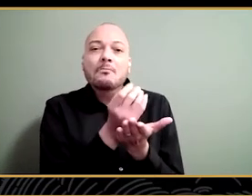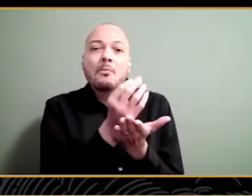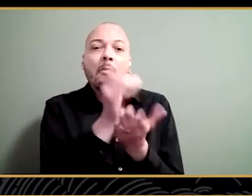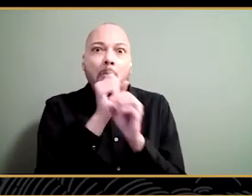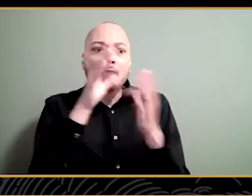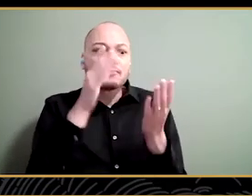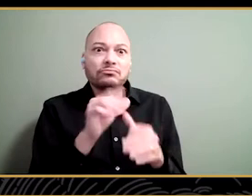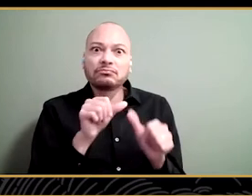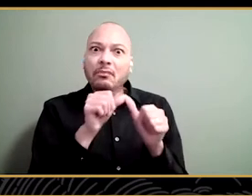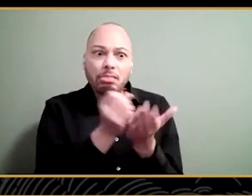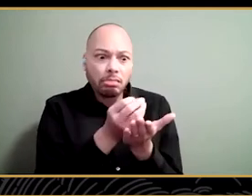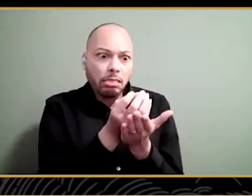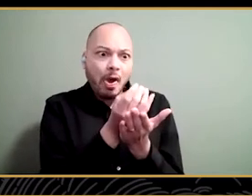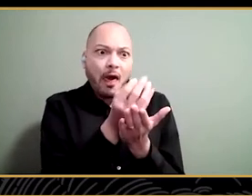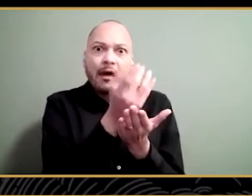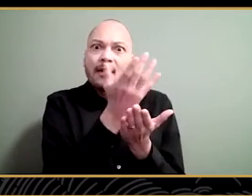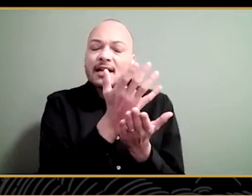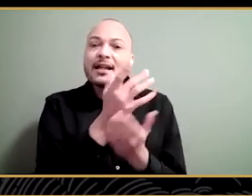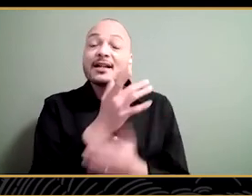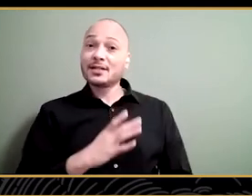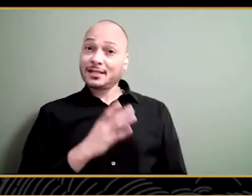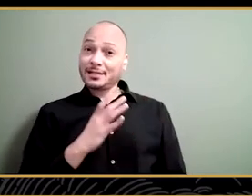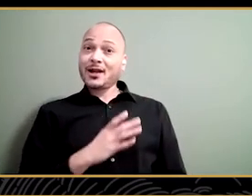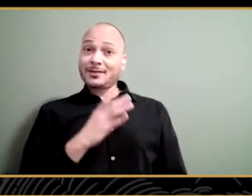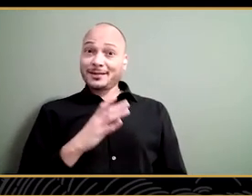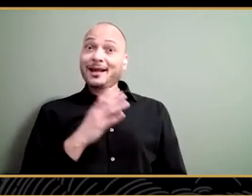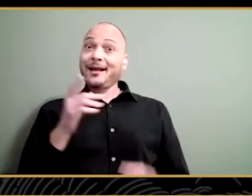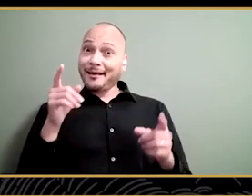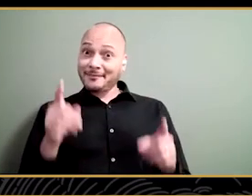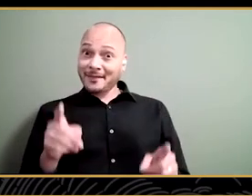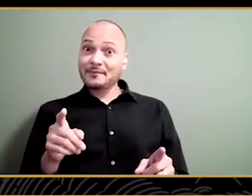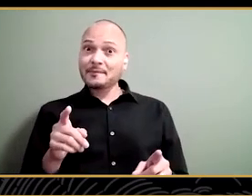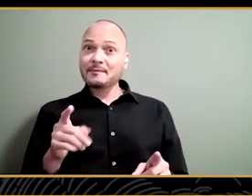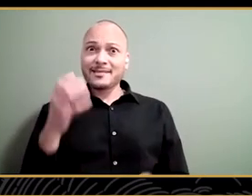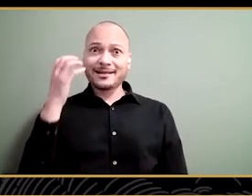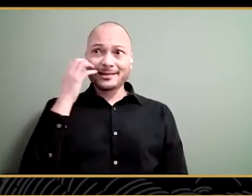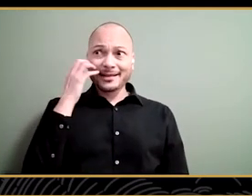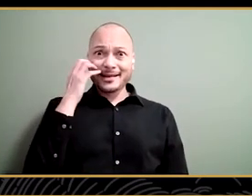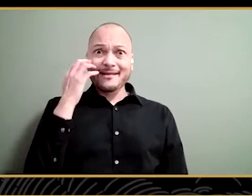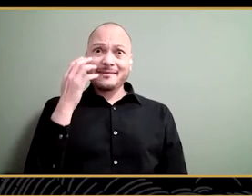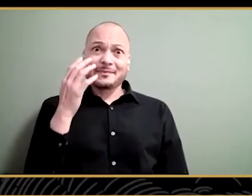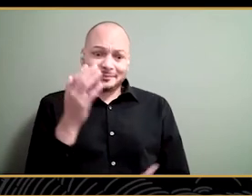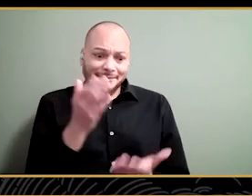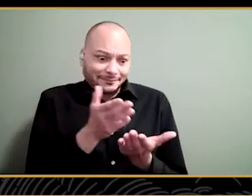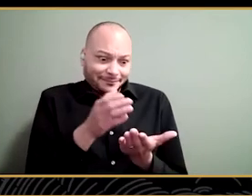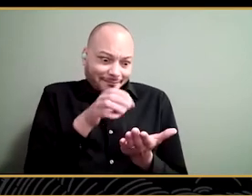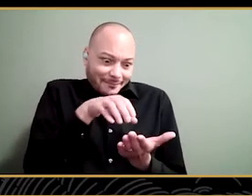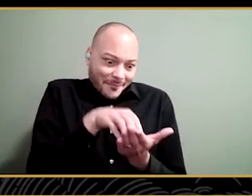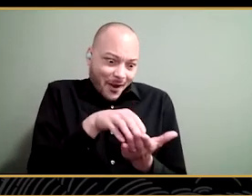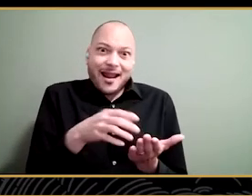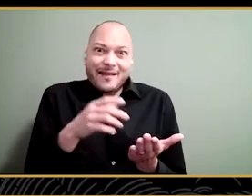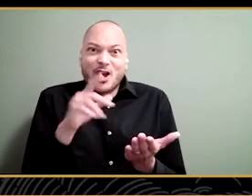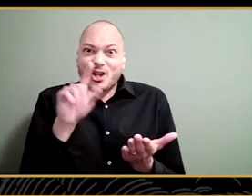was luxurious. It was inevitable. It was a thick piece of fatty tuna brimming with mercury,